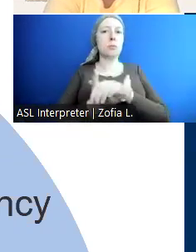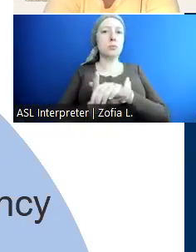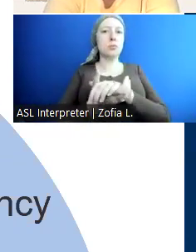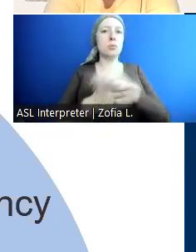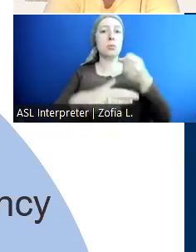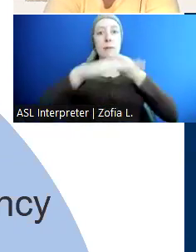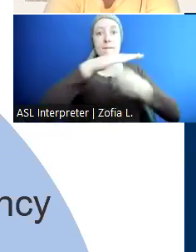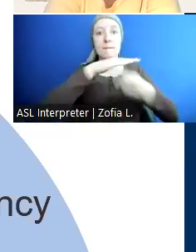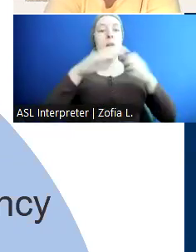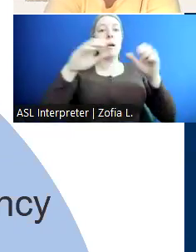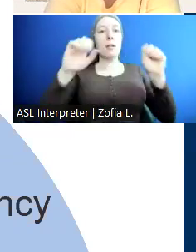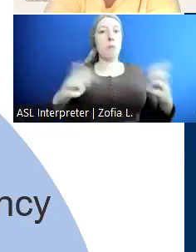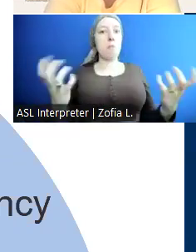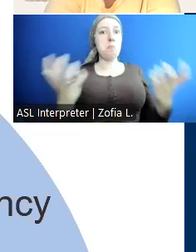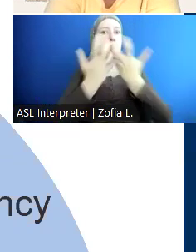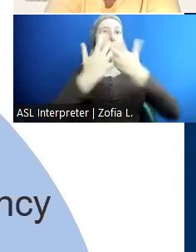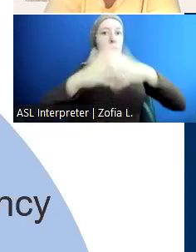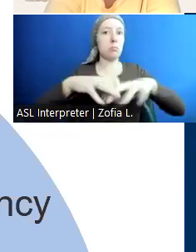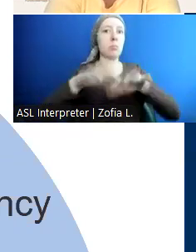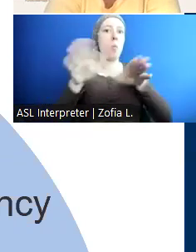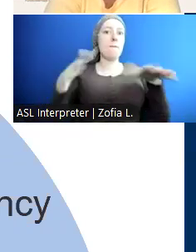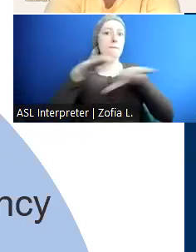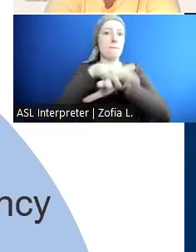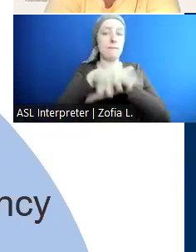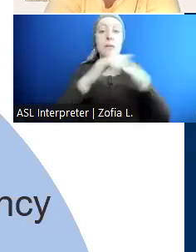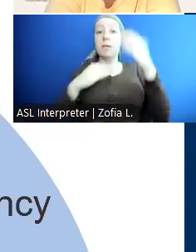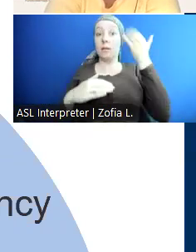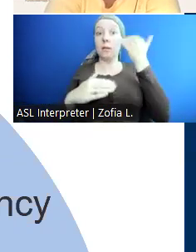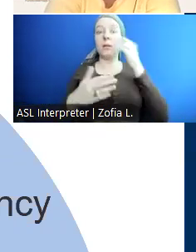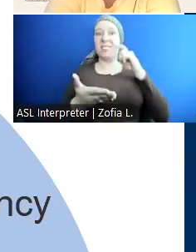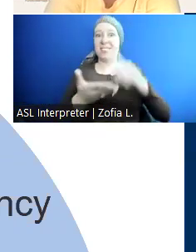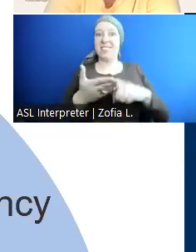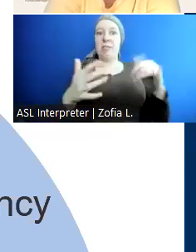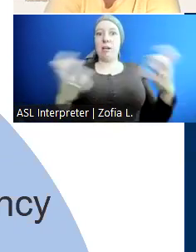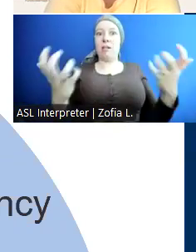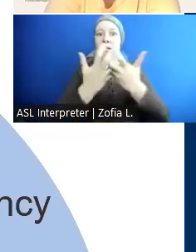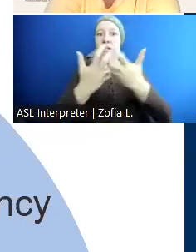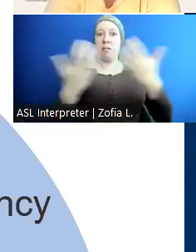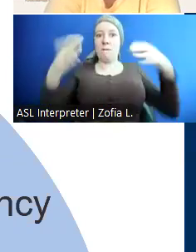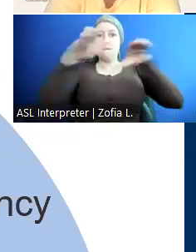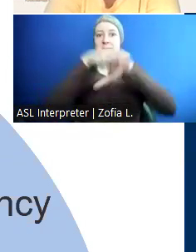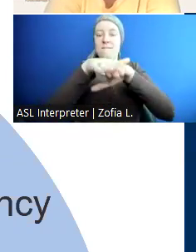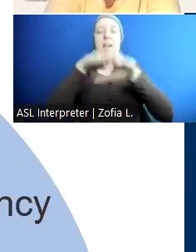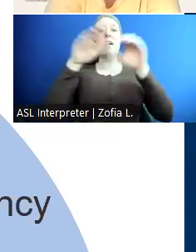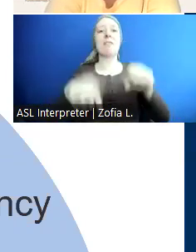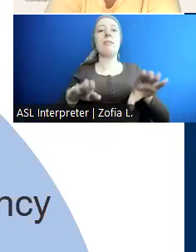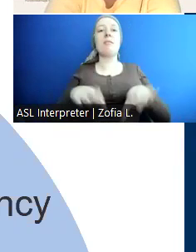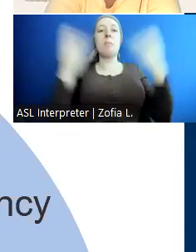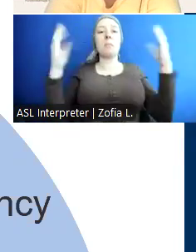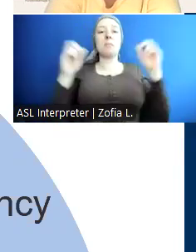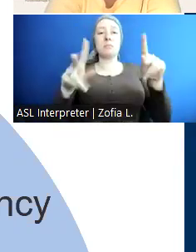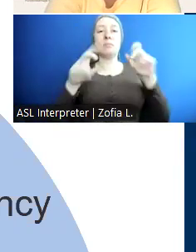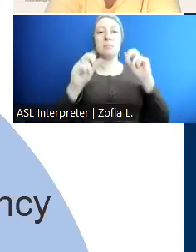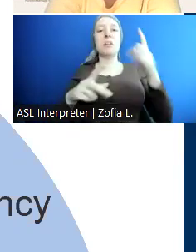can overlap, because recognizing that overlap can open doors to services that